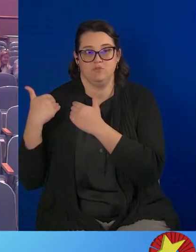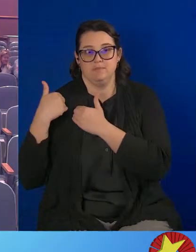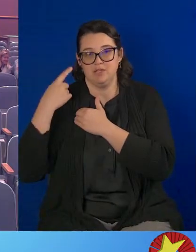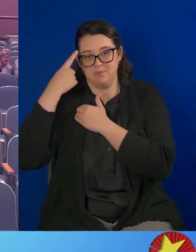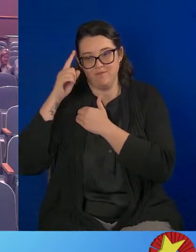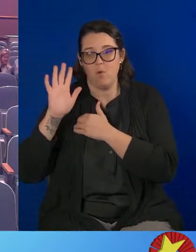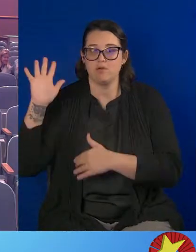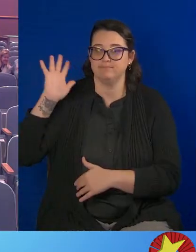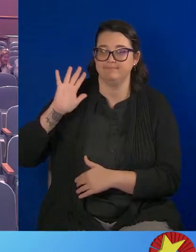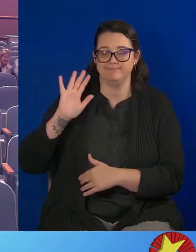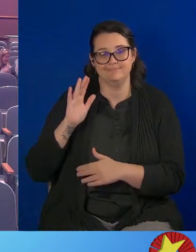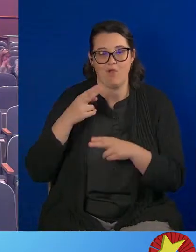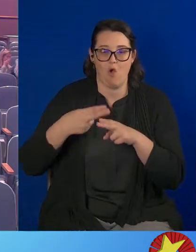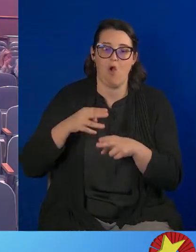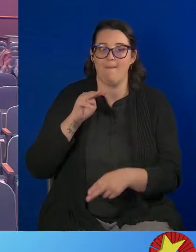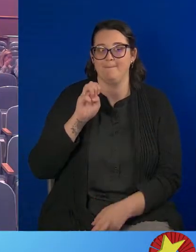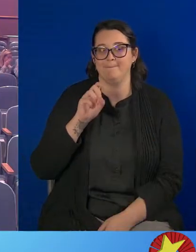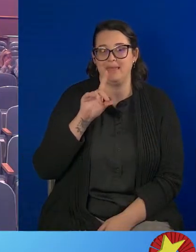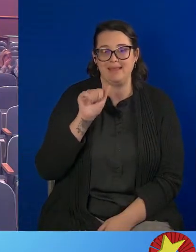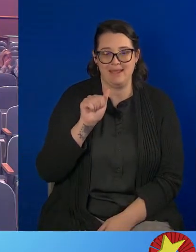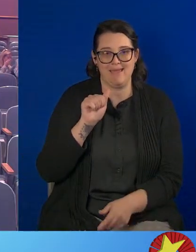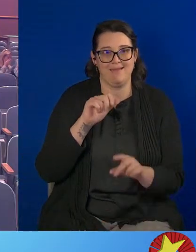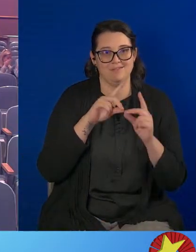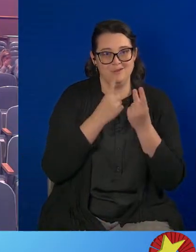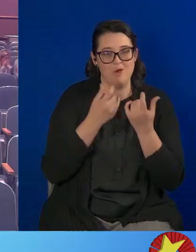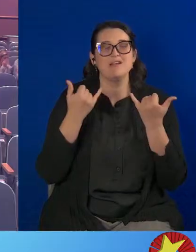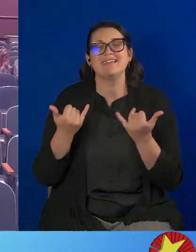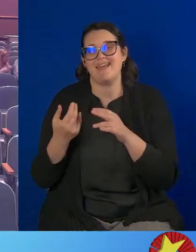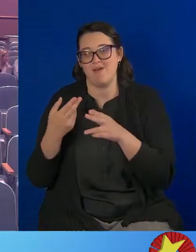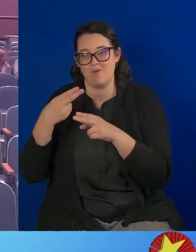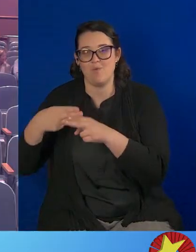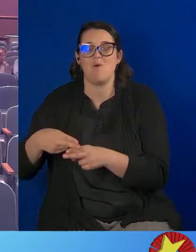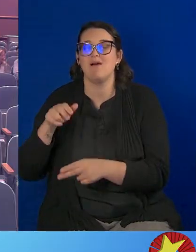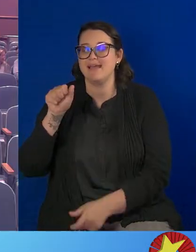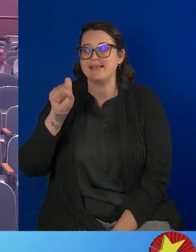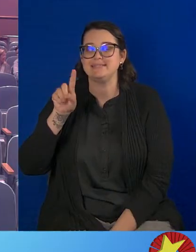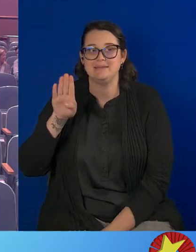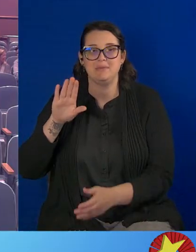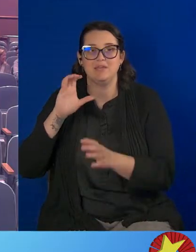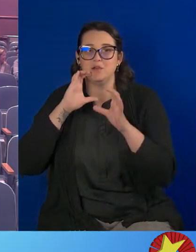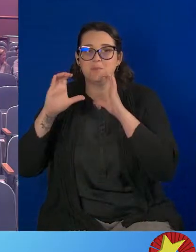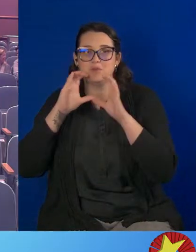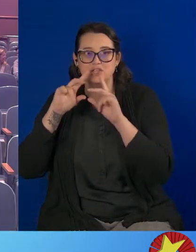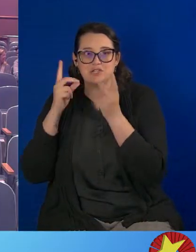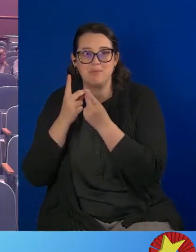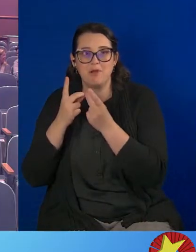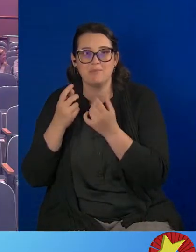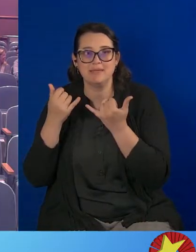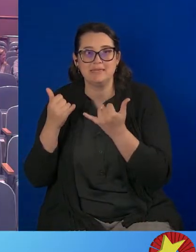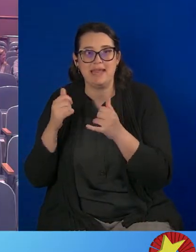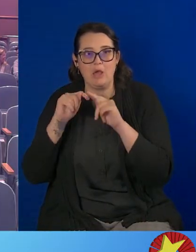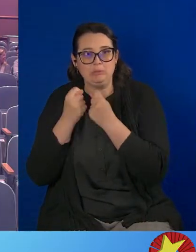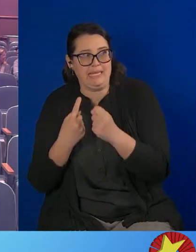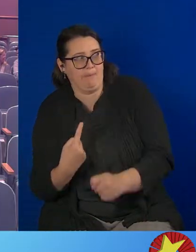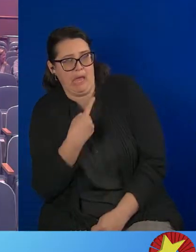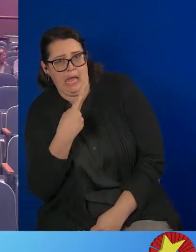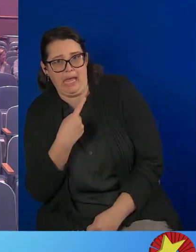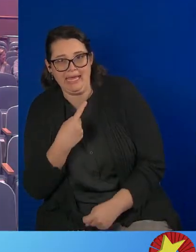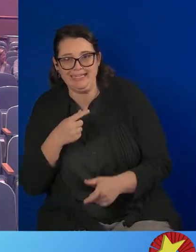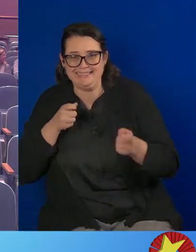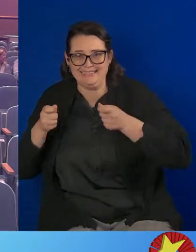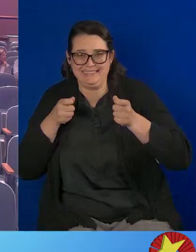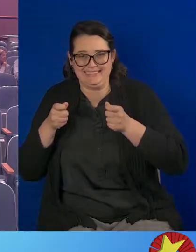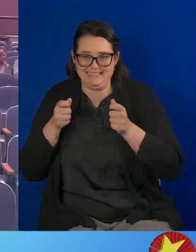was the media department. Now it's called the ASDB Communications Department. That's my crack team right up there handling the live